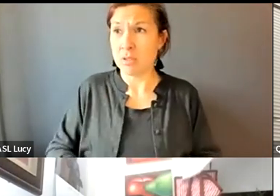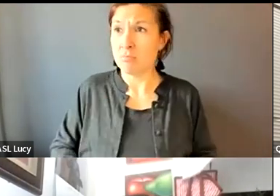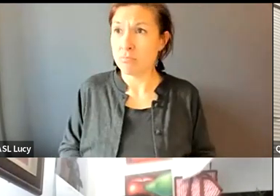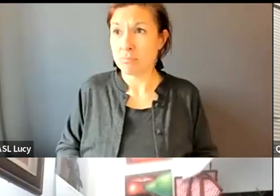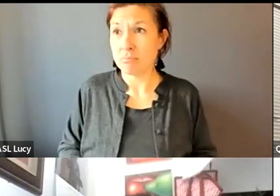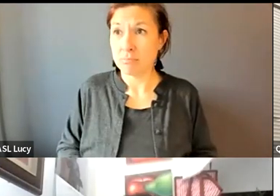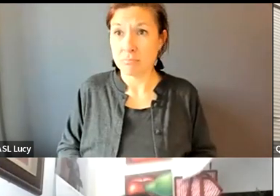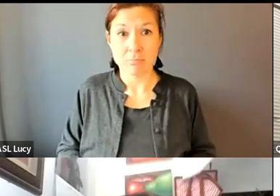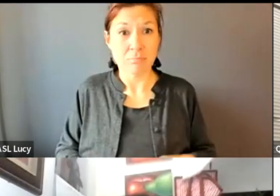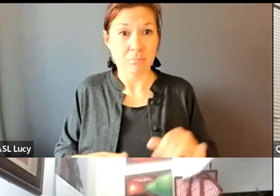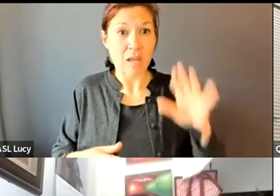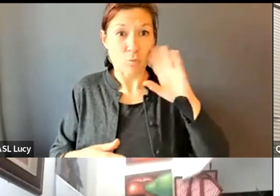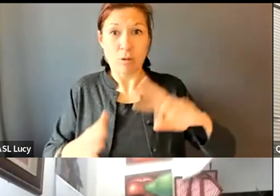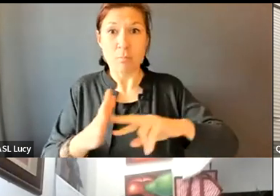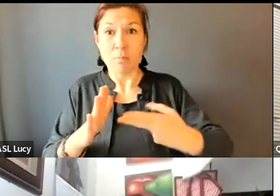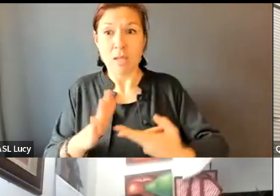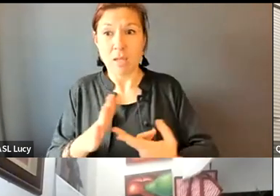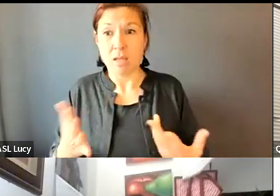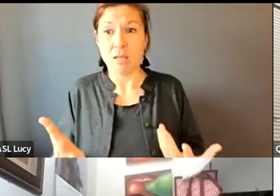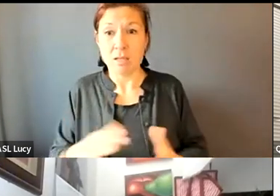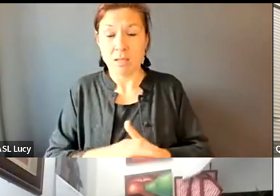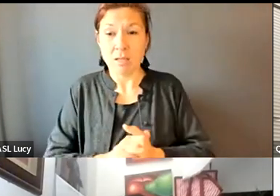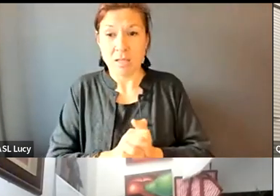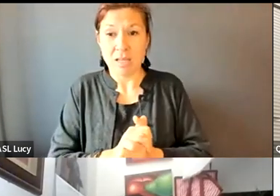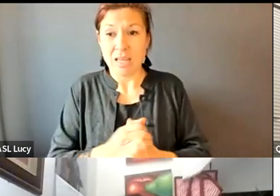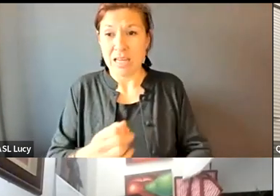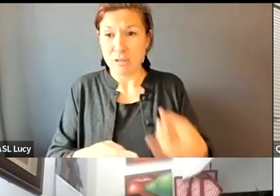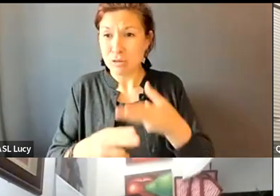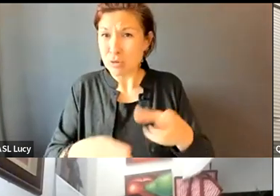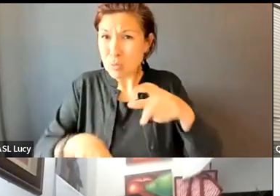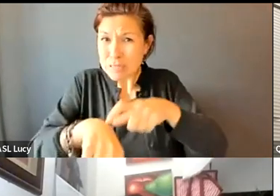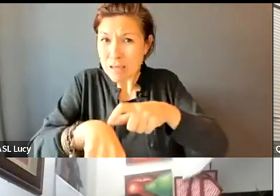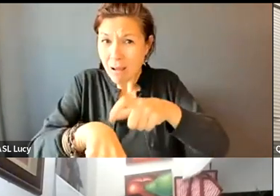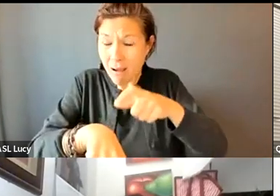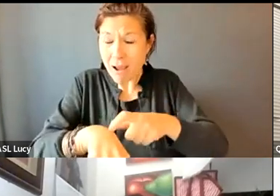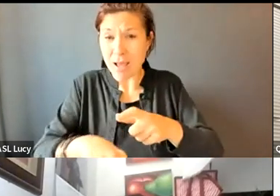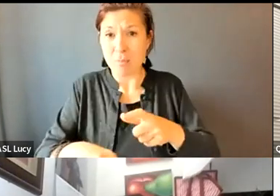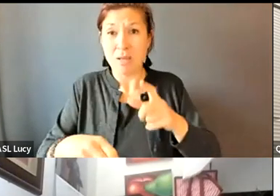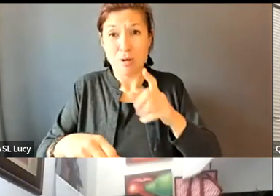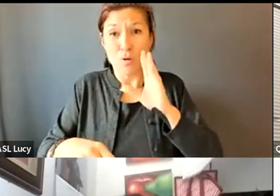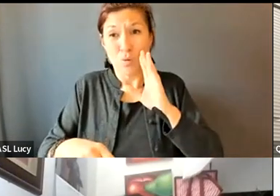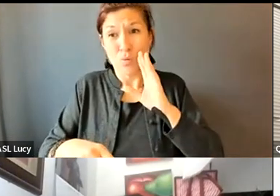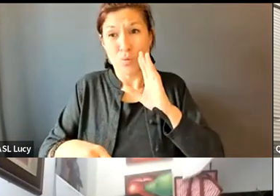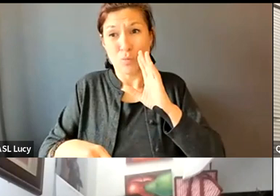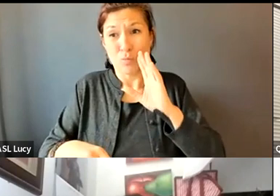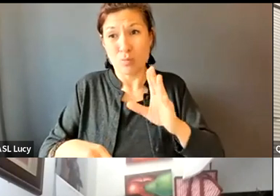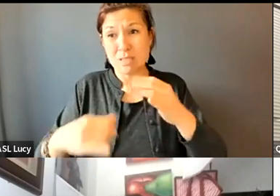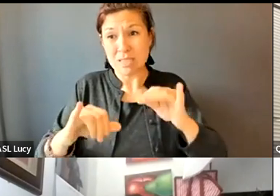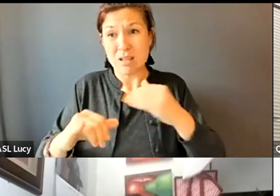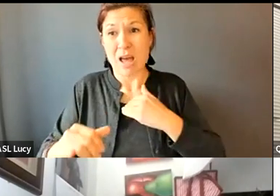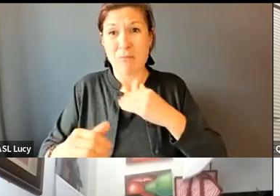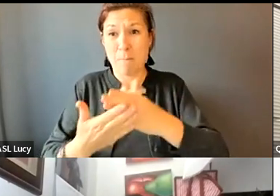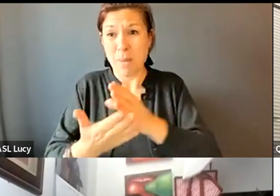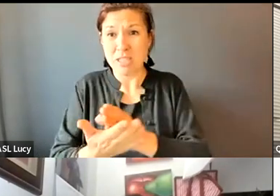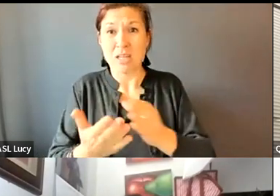somehow this would have to be done in a very short order to be able to still have a budget to present to the mayor